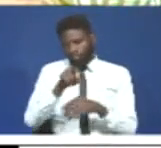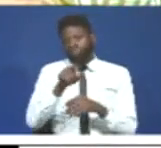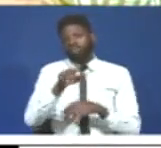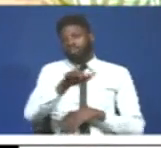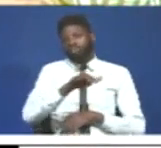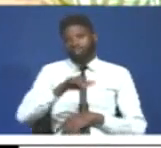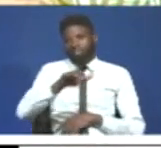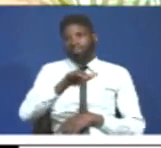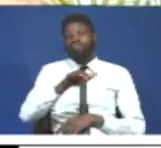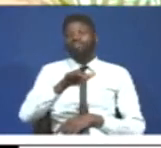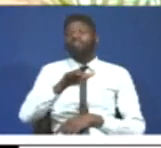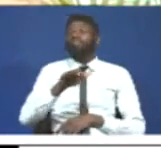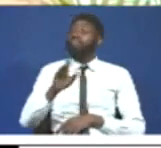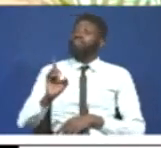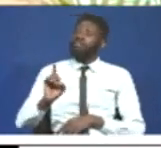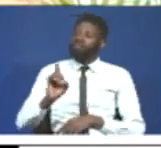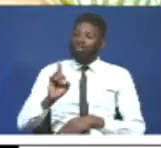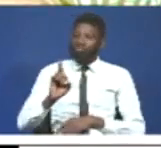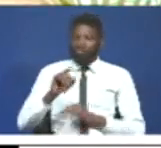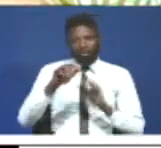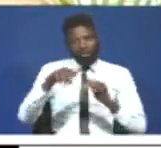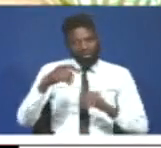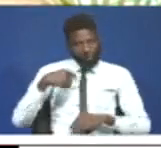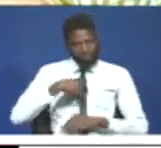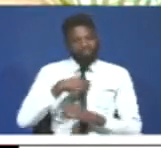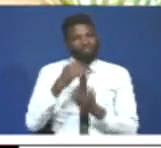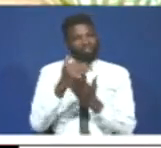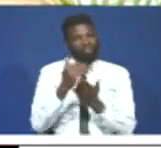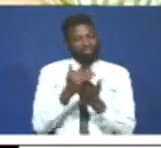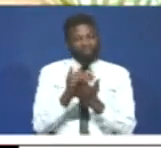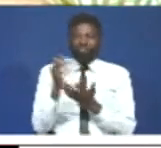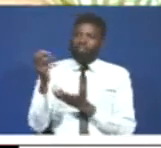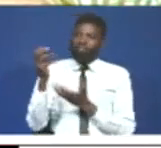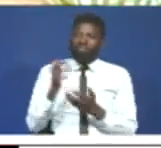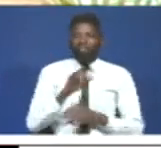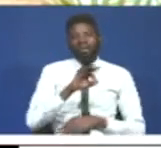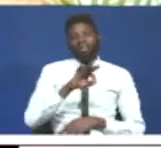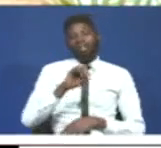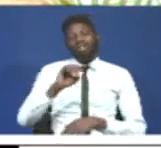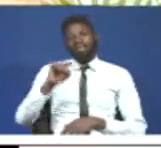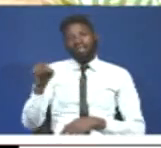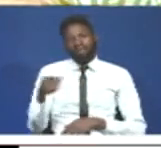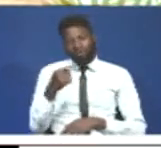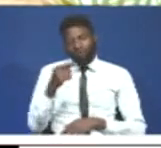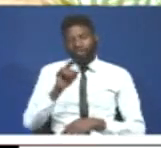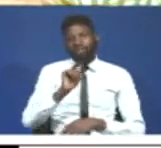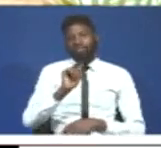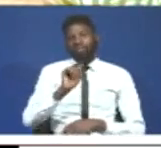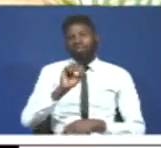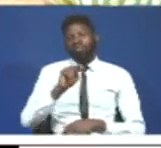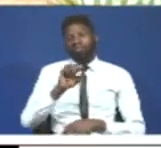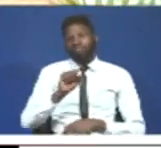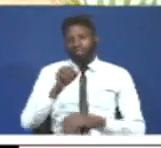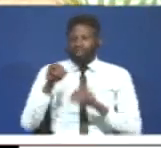We have a program to import 300,000 metric tons of assorted fertilizer so that we can assist our